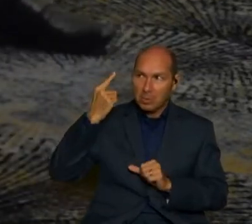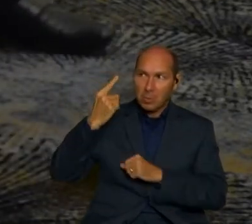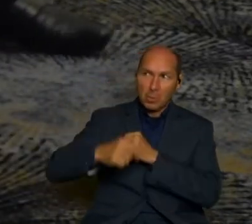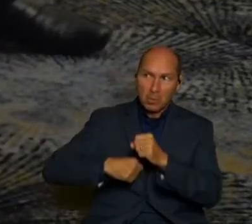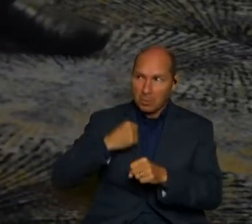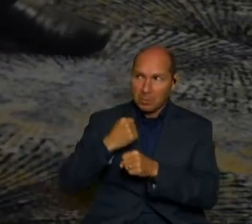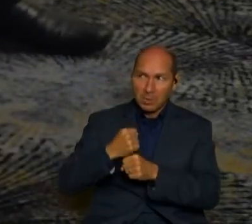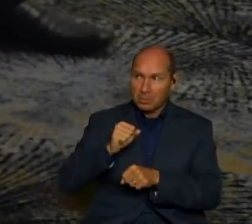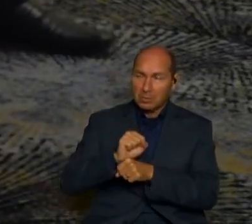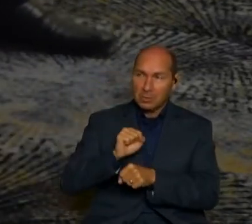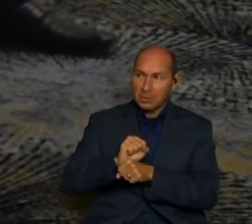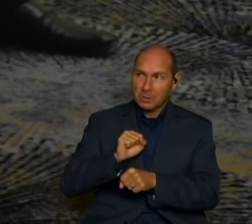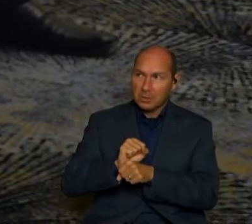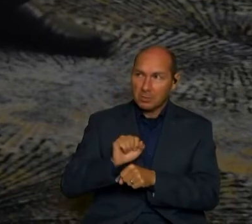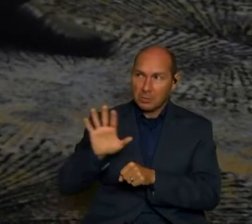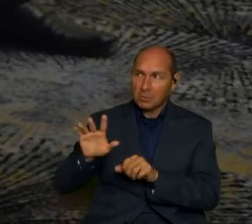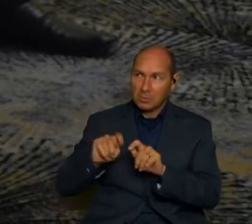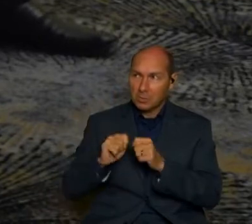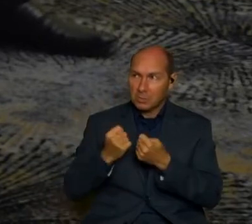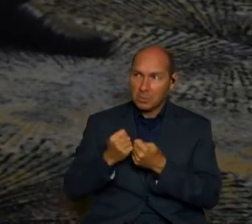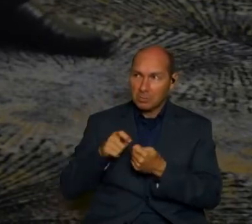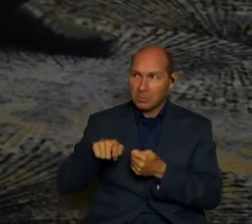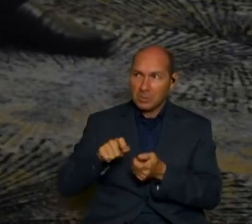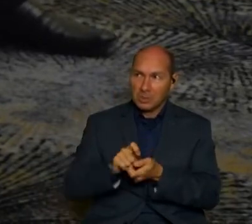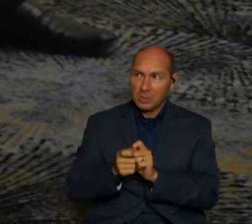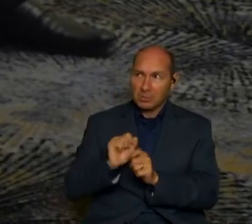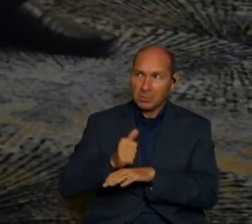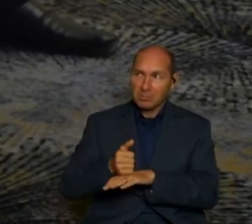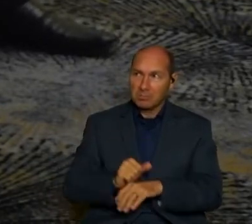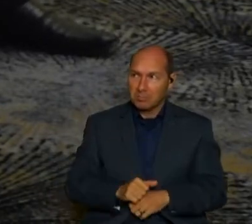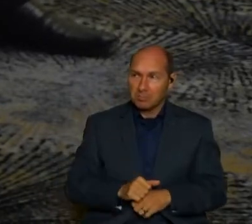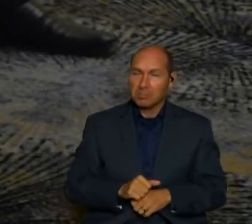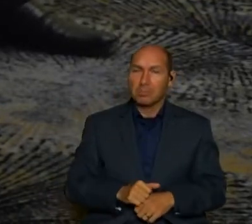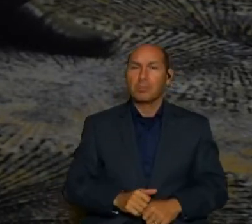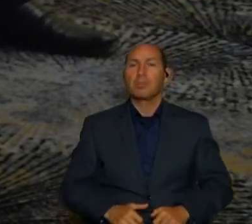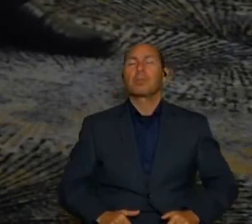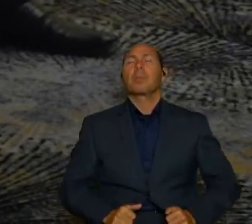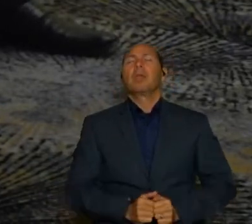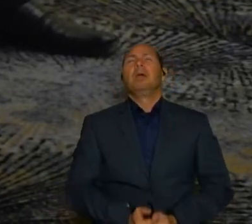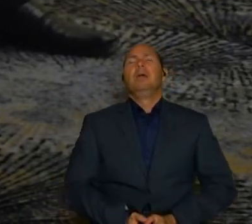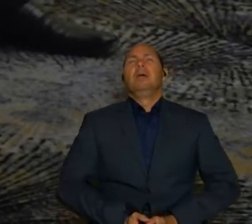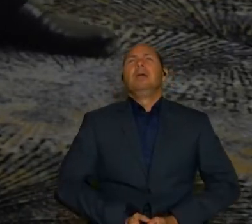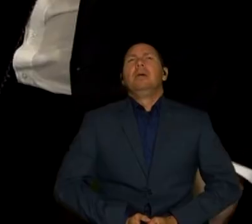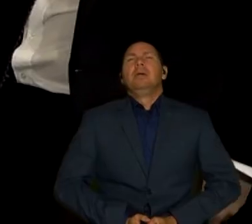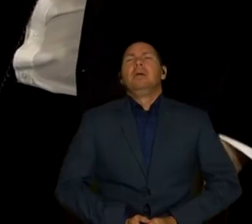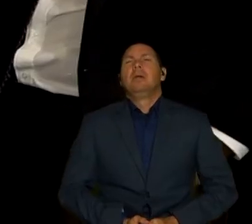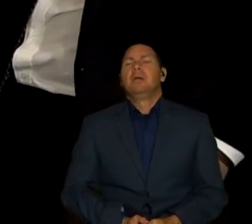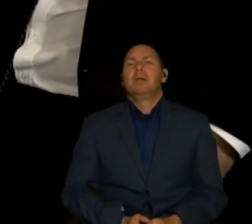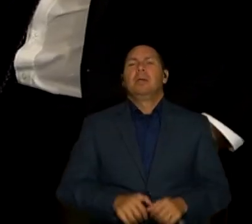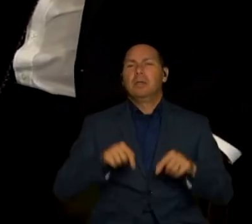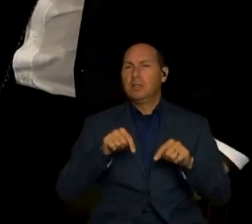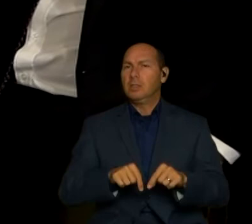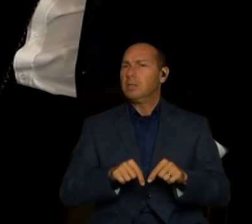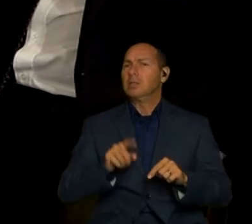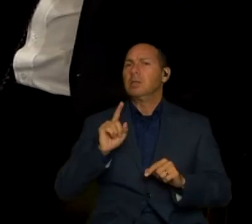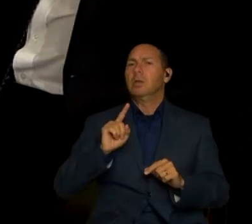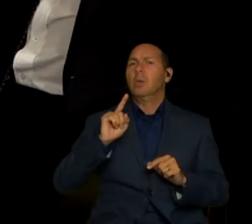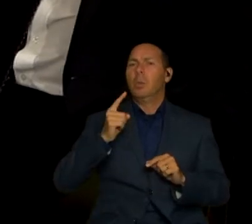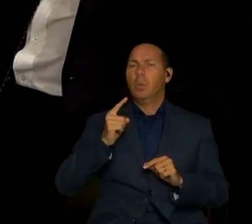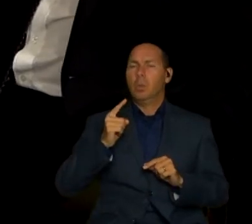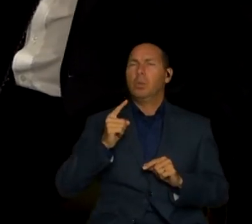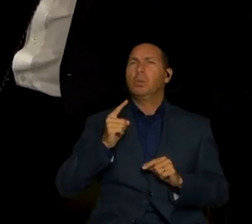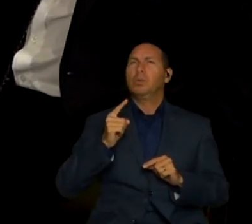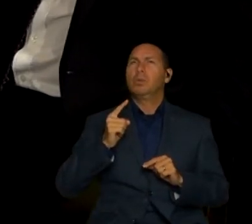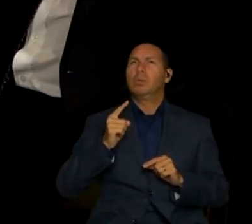work with your team and this reform? This is one of the things, and back when governor was governor-elect,